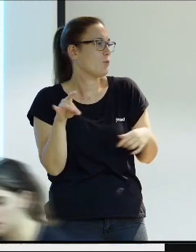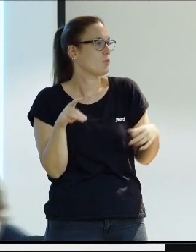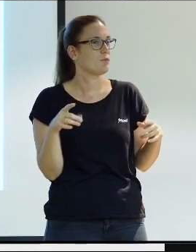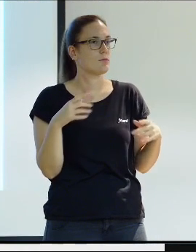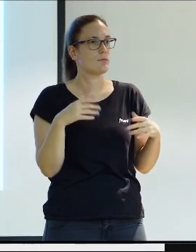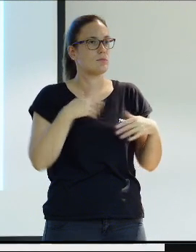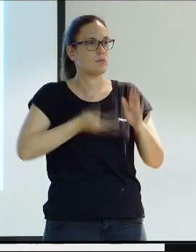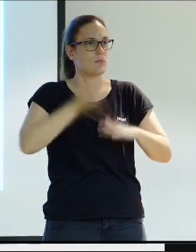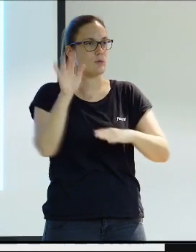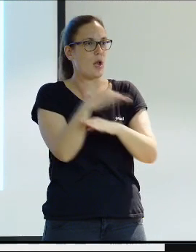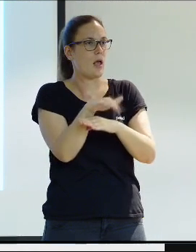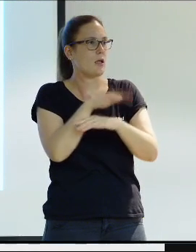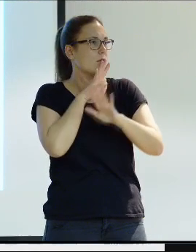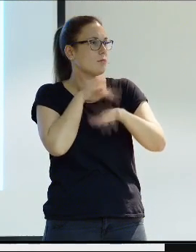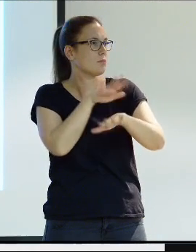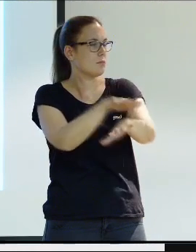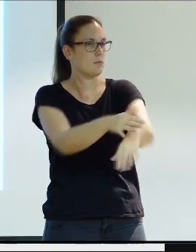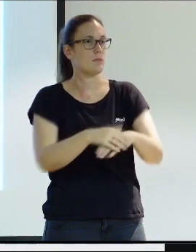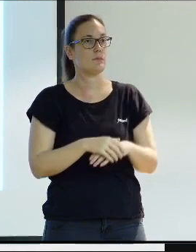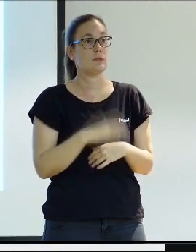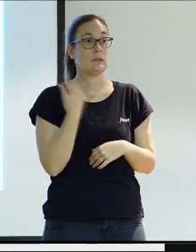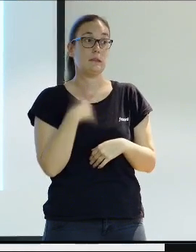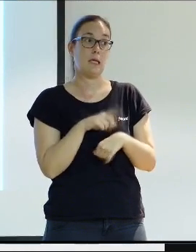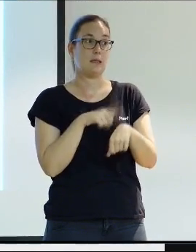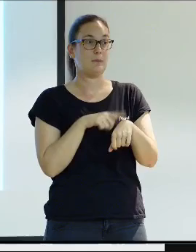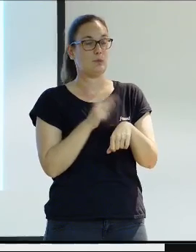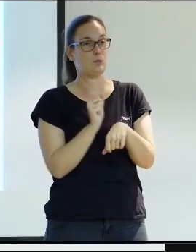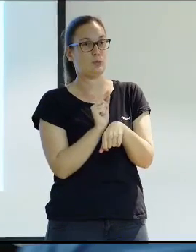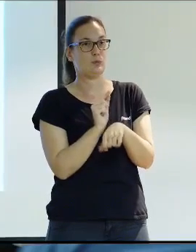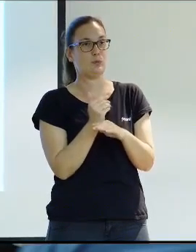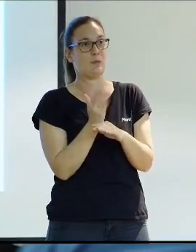by taking the street over with our parade.